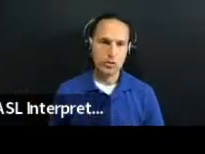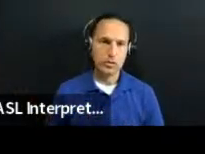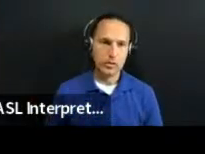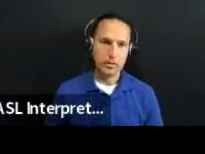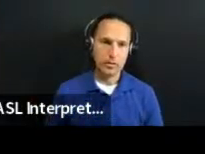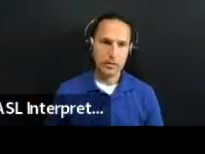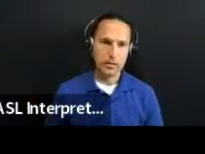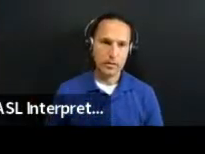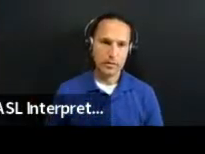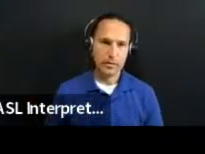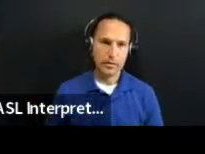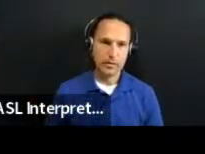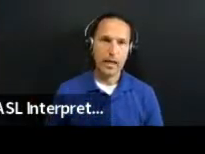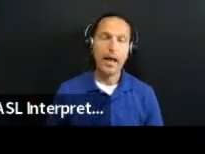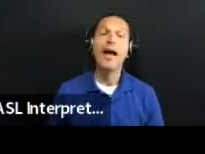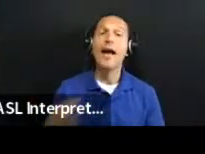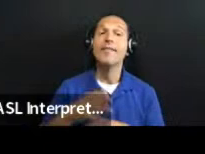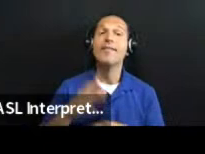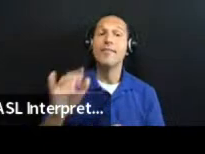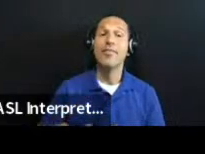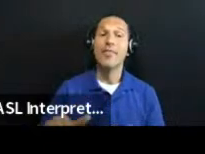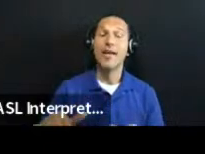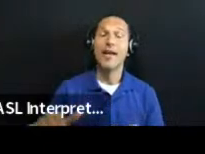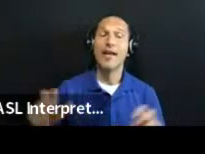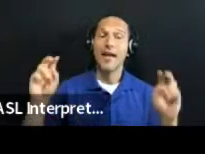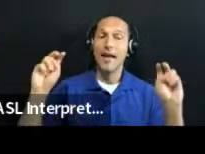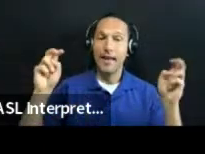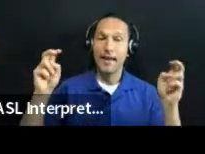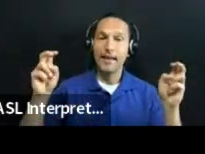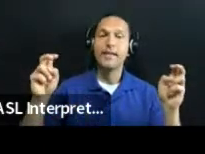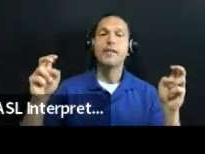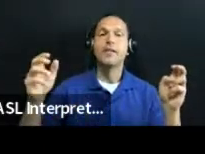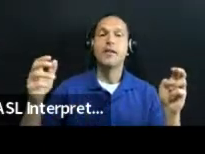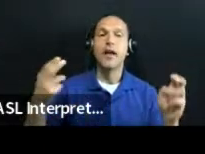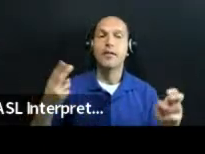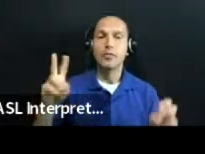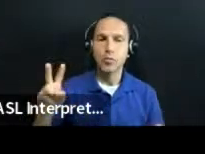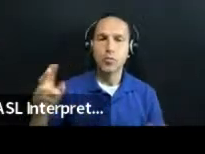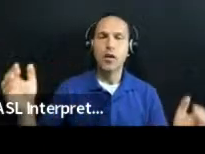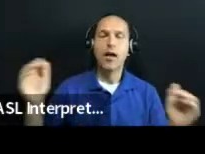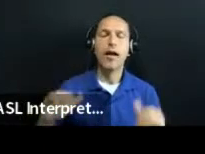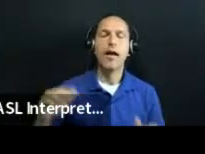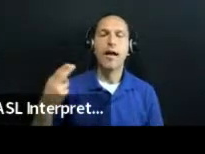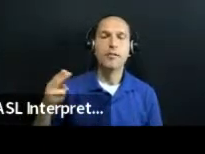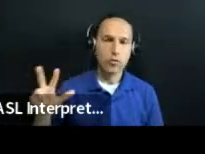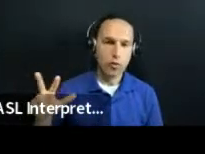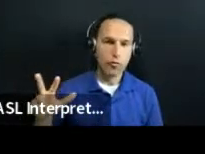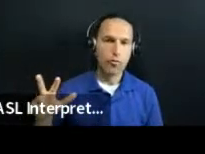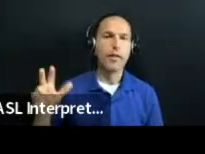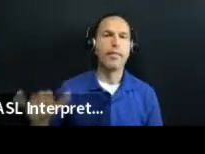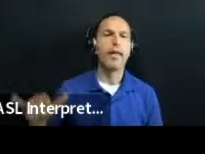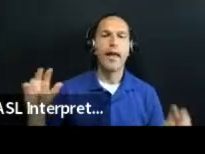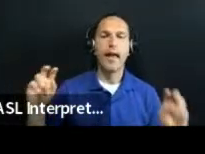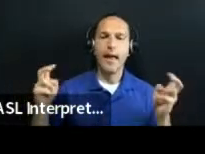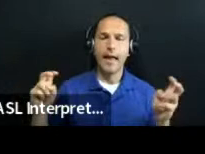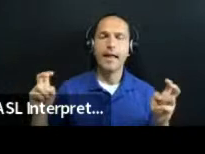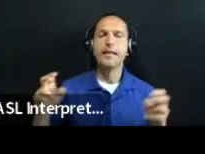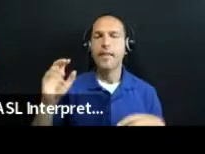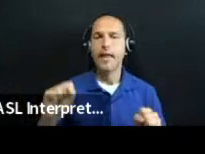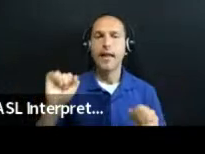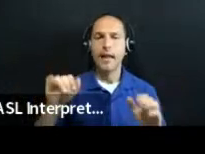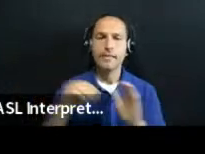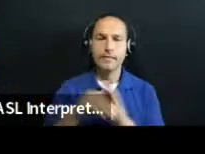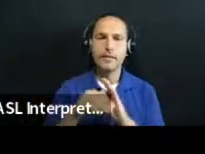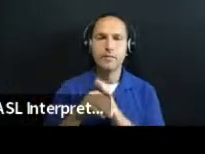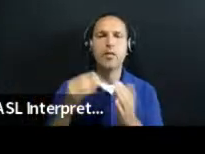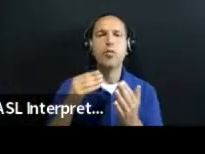So after the headings of H2s, then we also have H3s as headings, and those are accessible as a list through